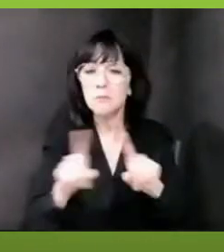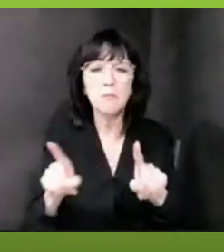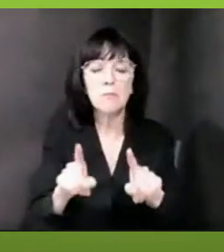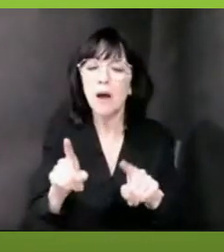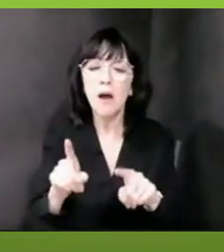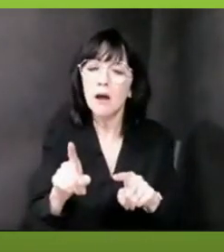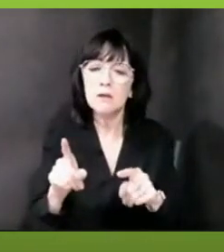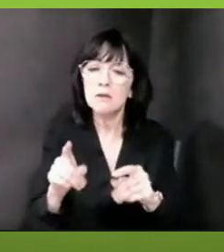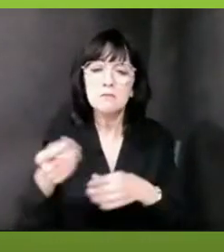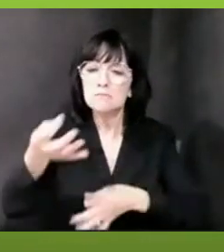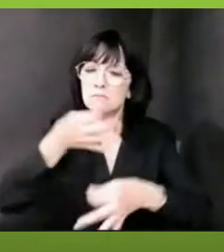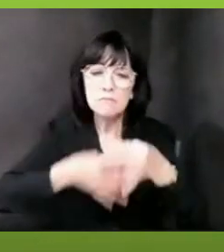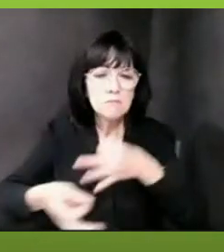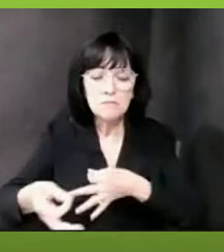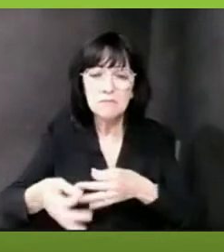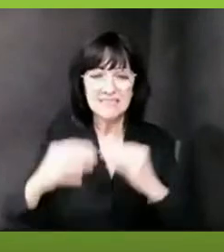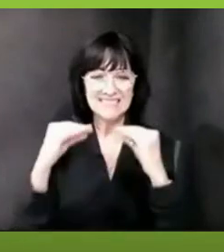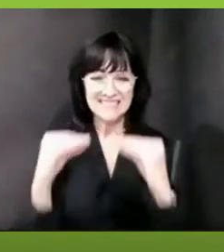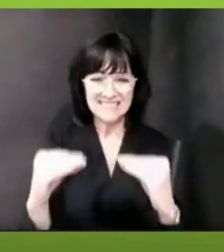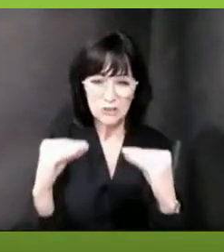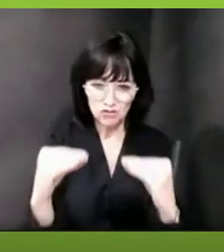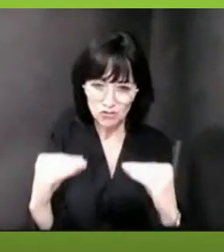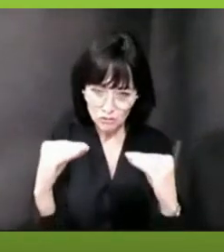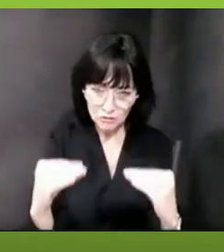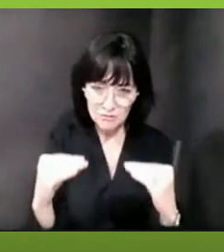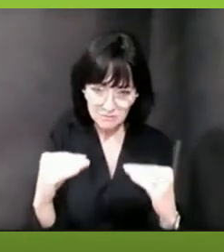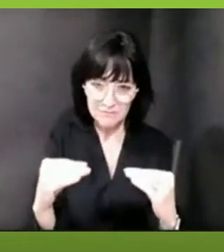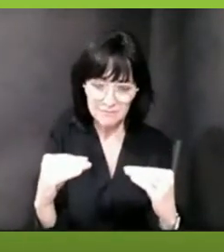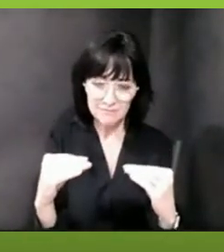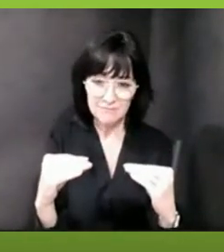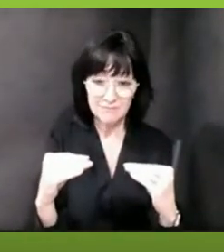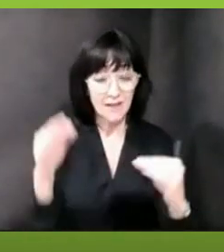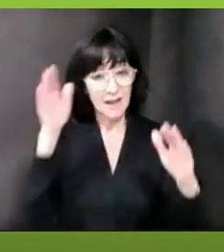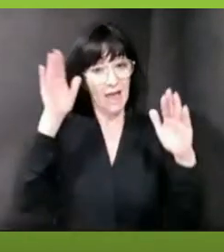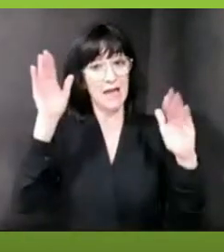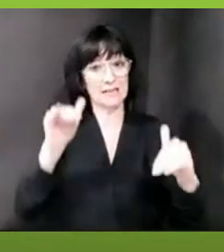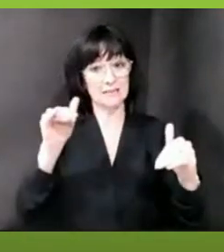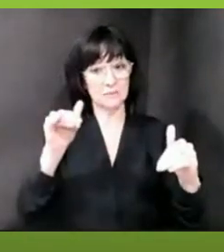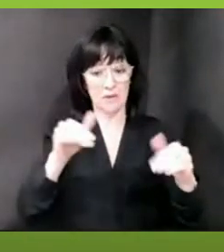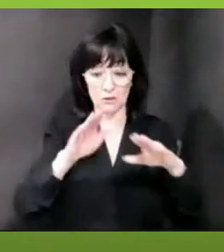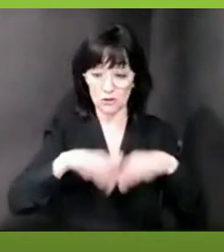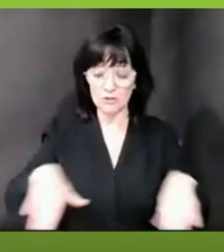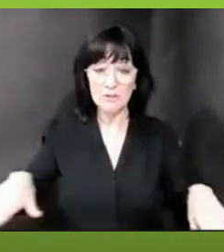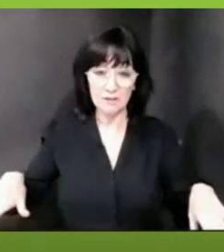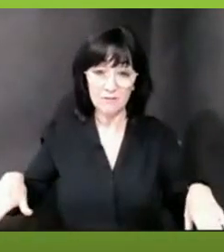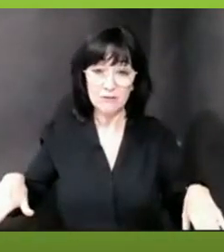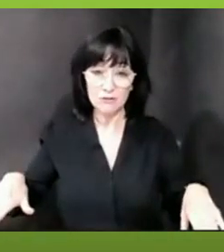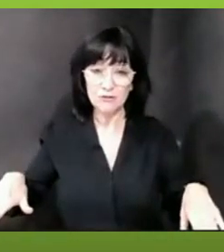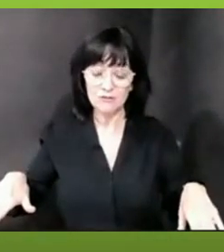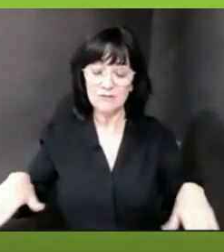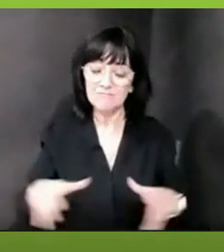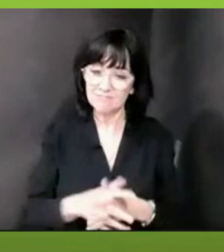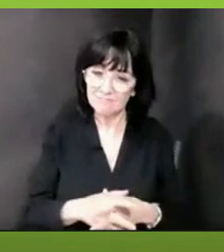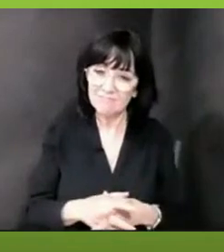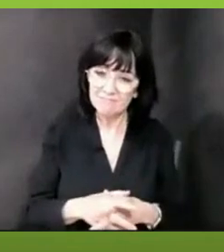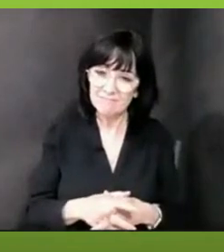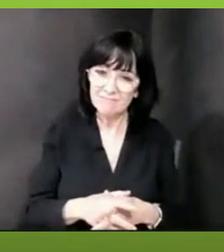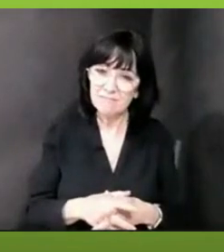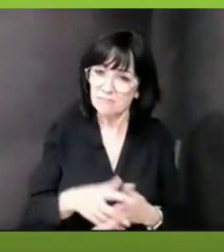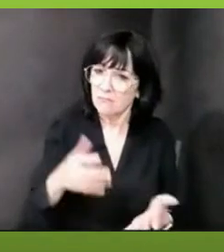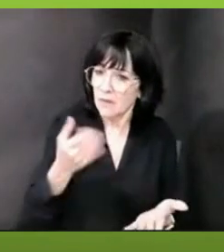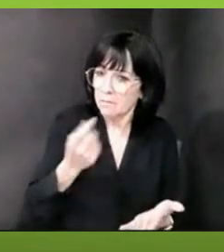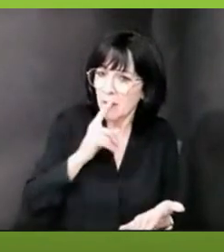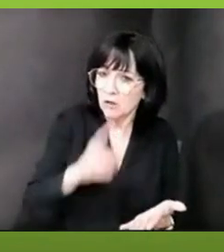having realistic expectations. I think Malia and Dr. Karen brought that up as well. And the